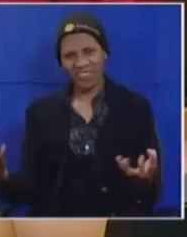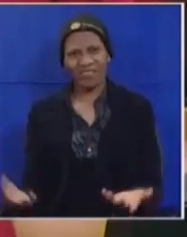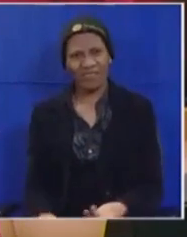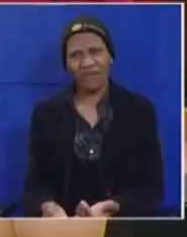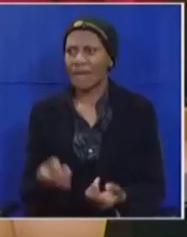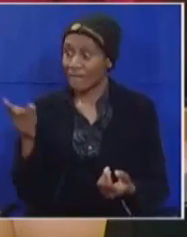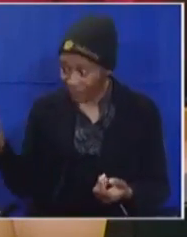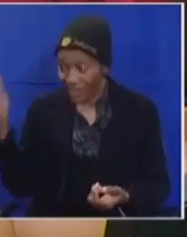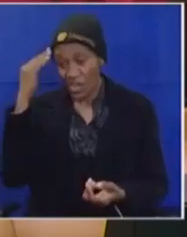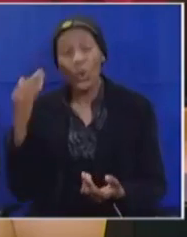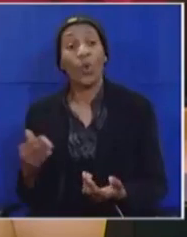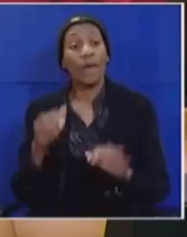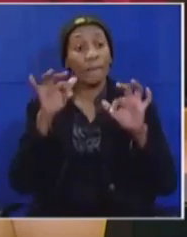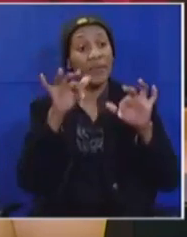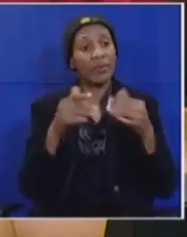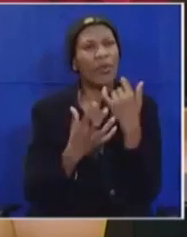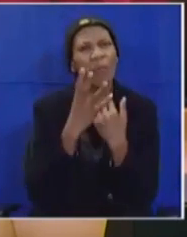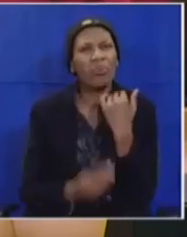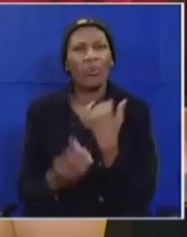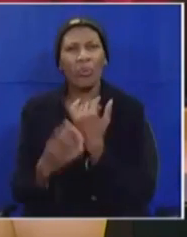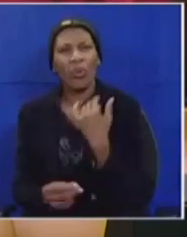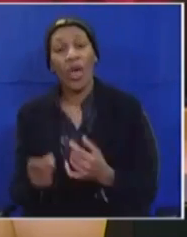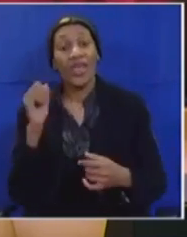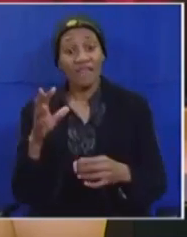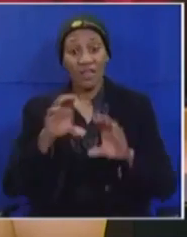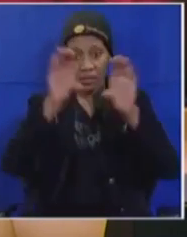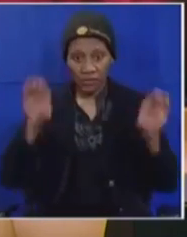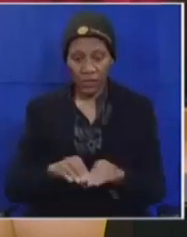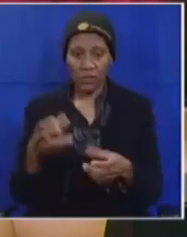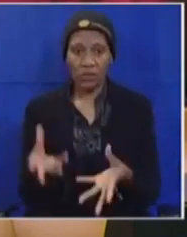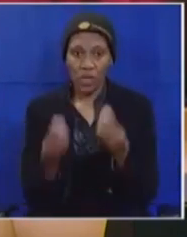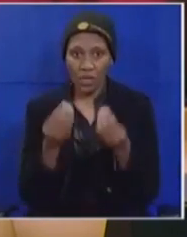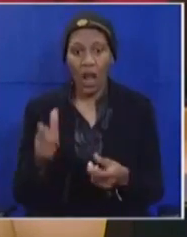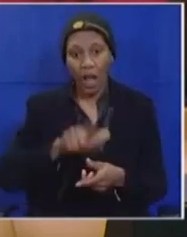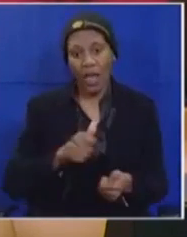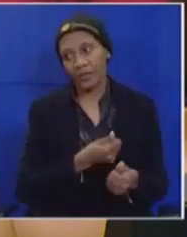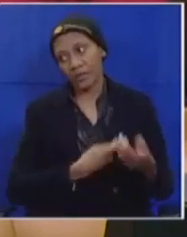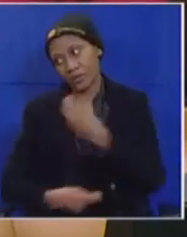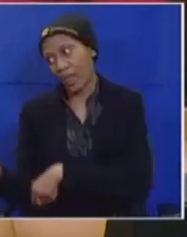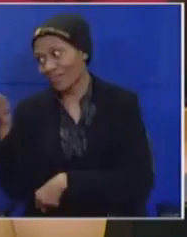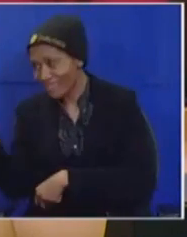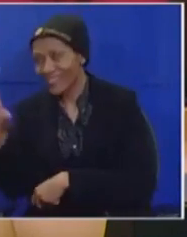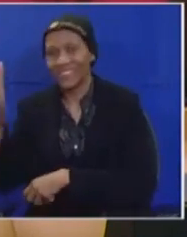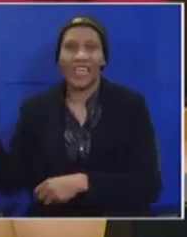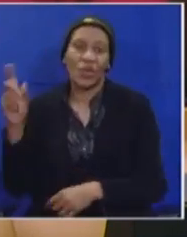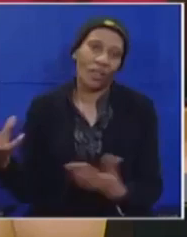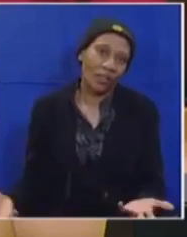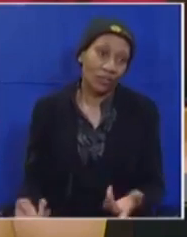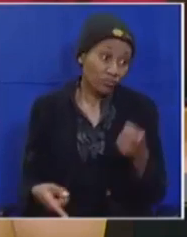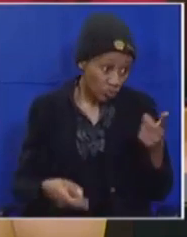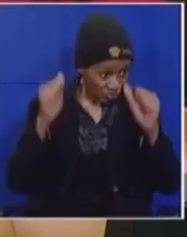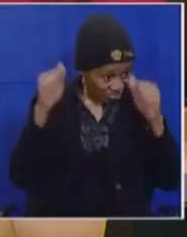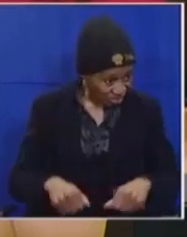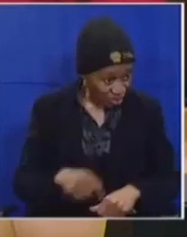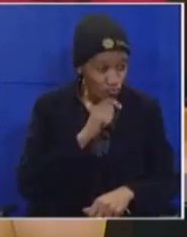the land back to them. And the narrative that they stole time the is land expired. will go away. Do you agree No. that the state